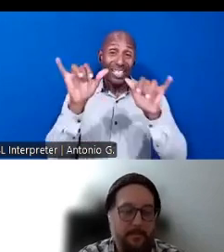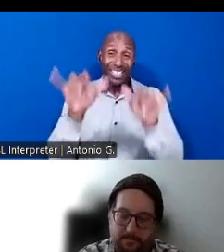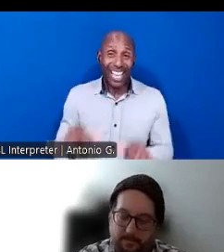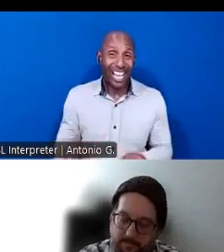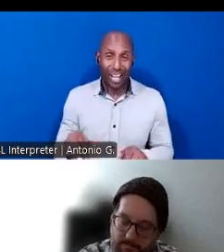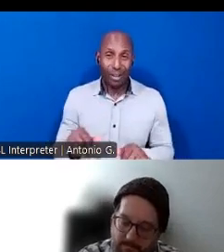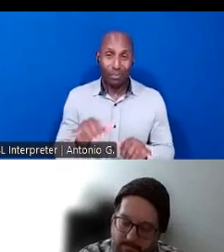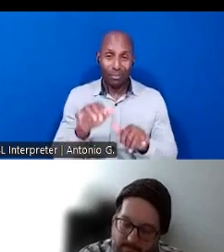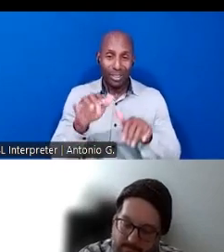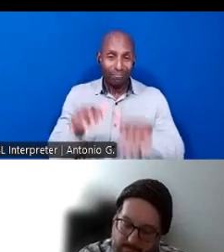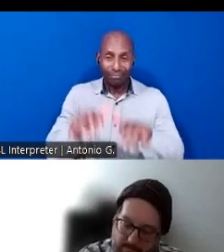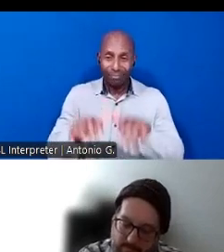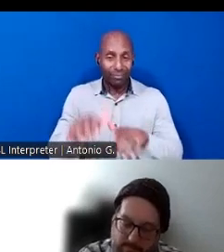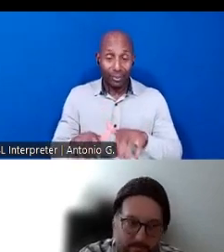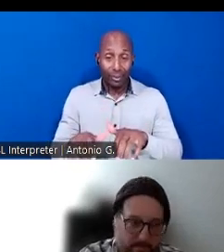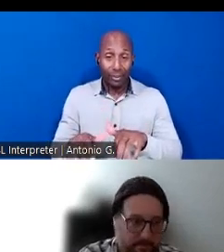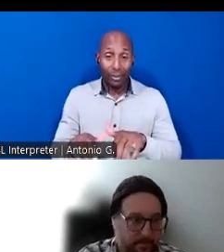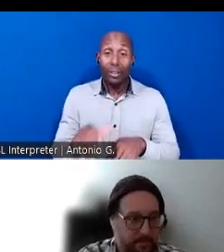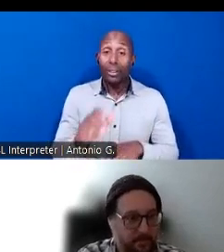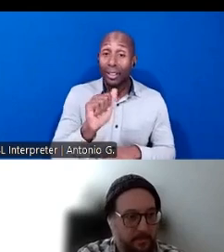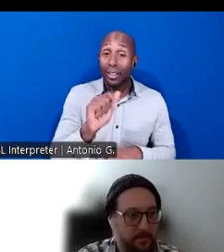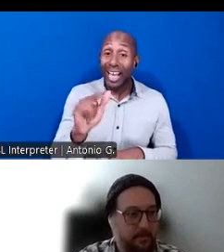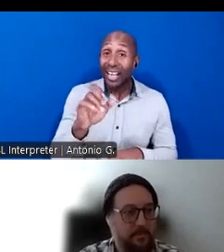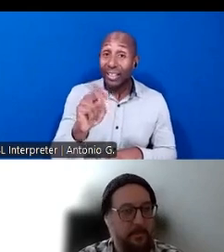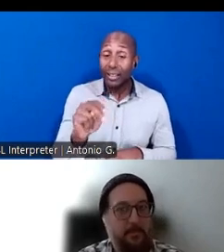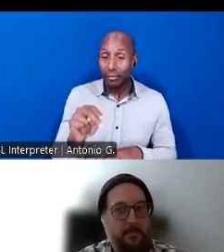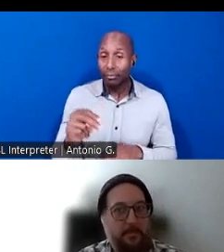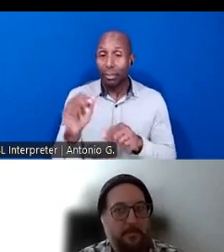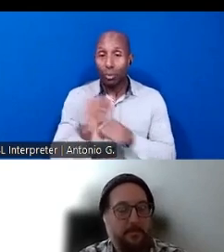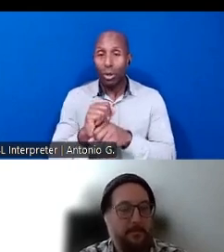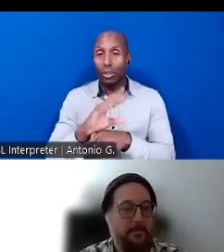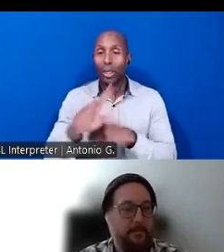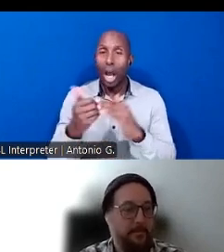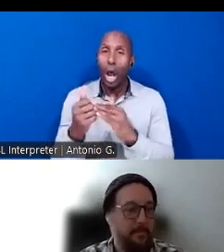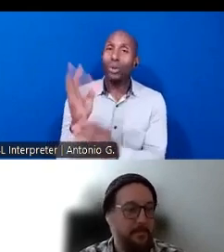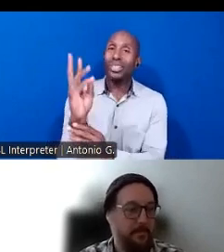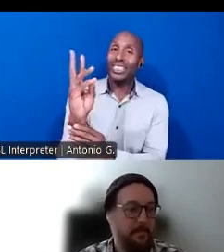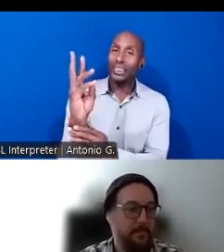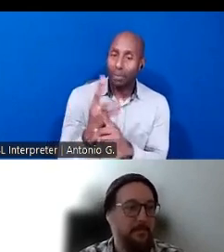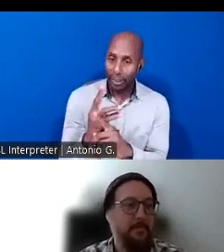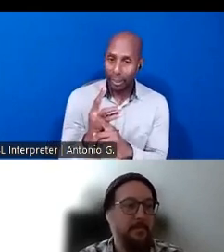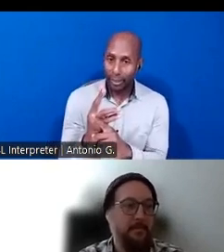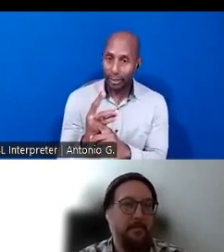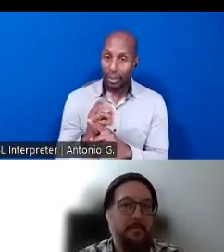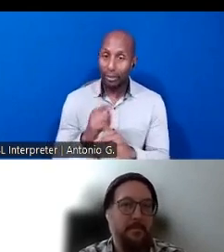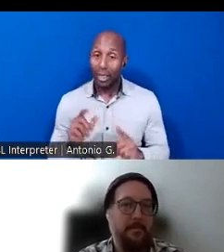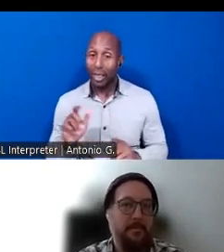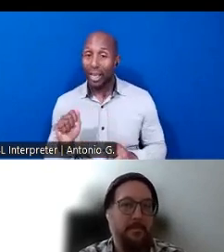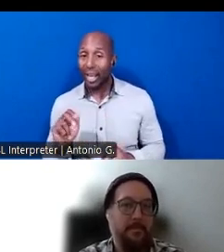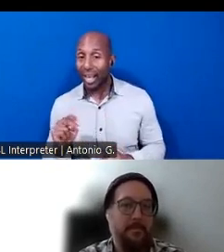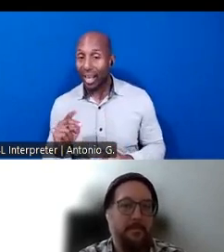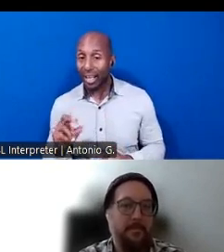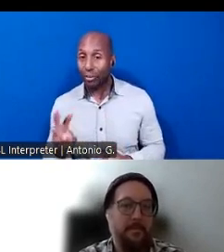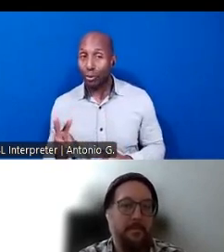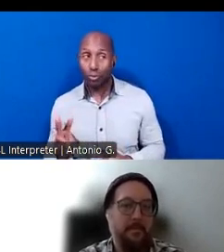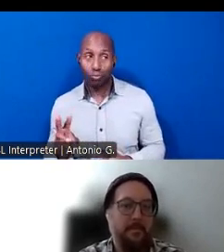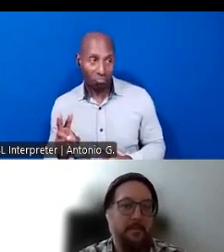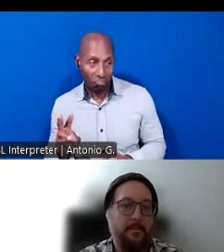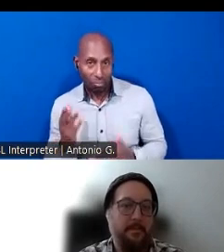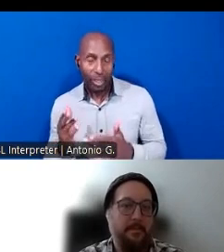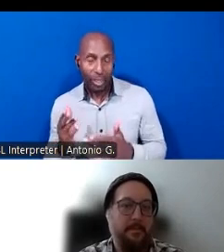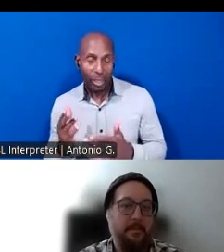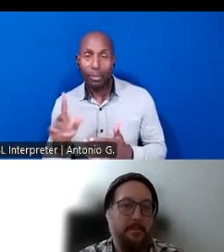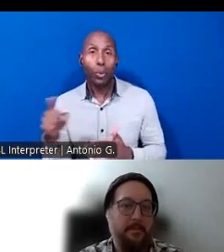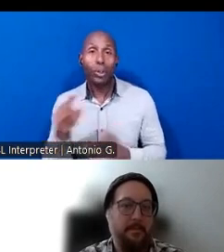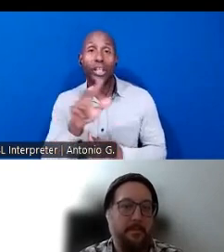6 months, but Andrew can be reported in as 3.5. And so, if you have an amount of weeks